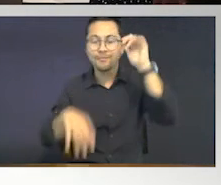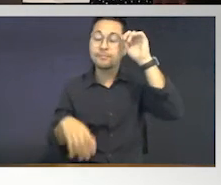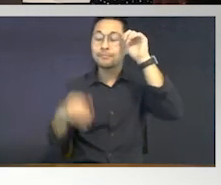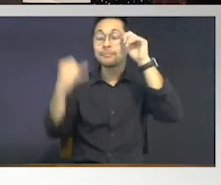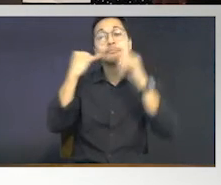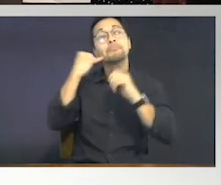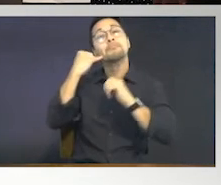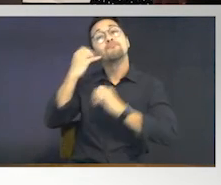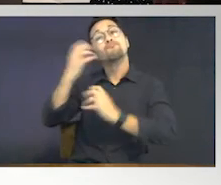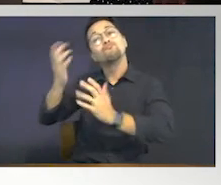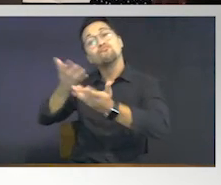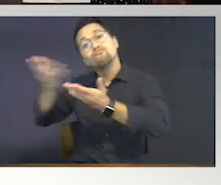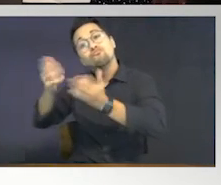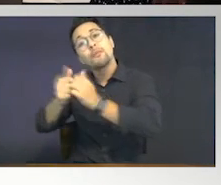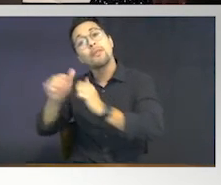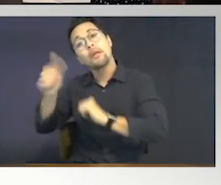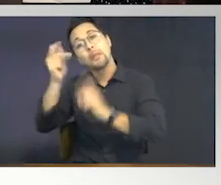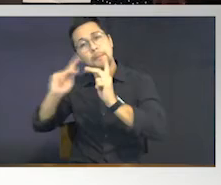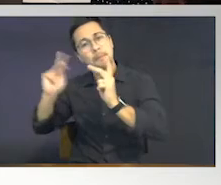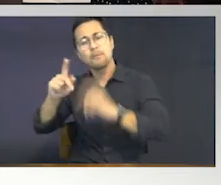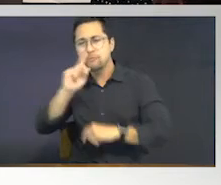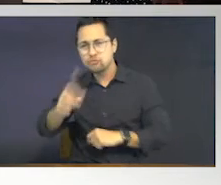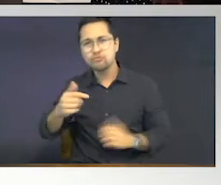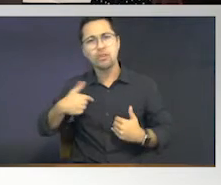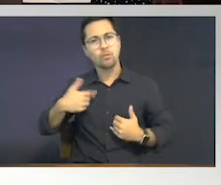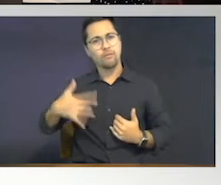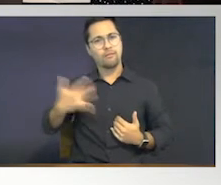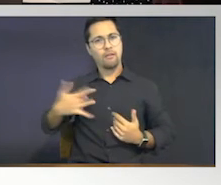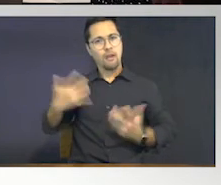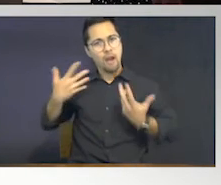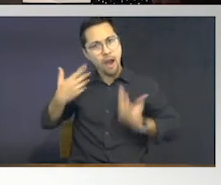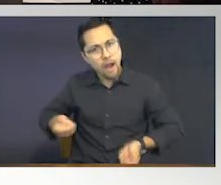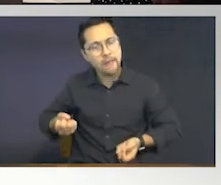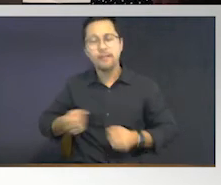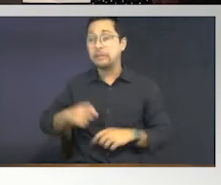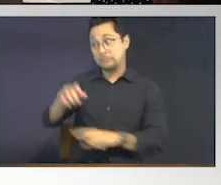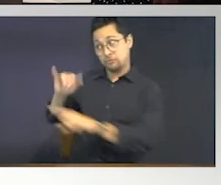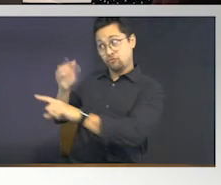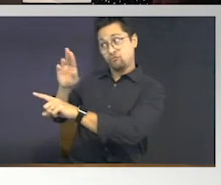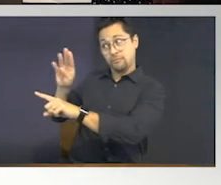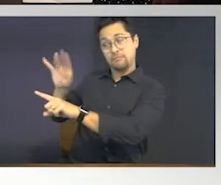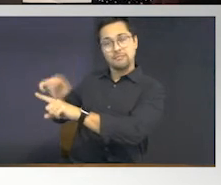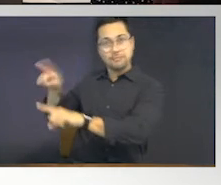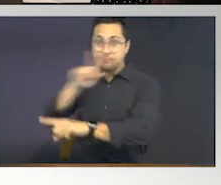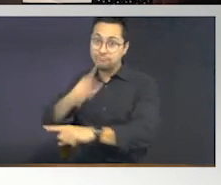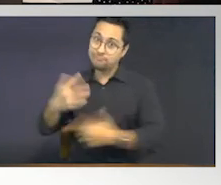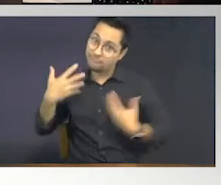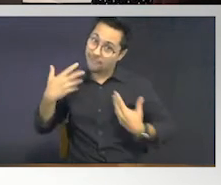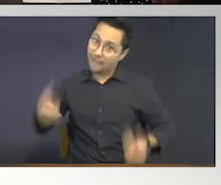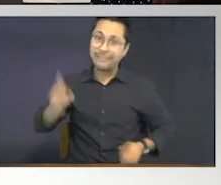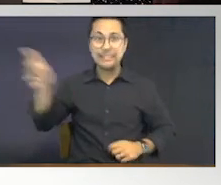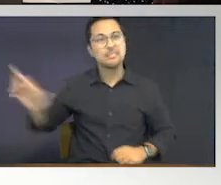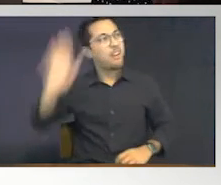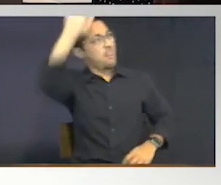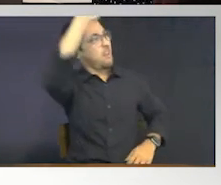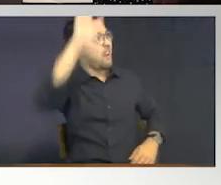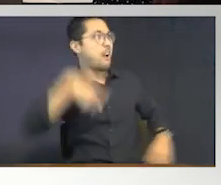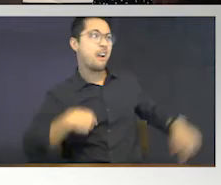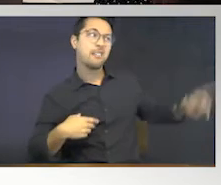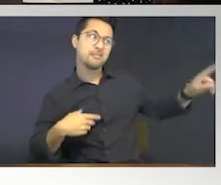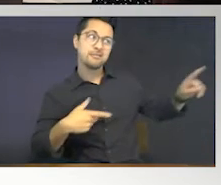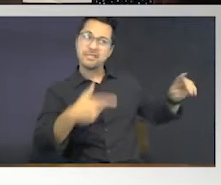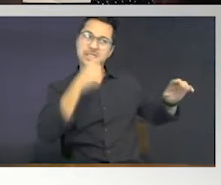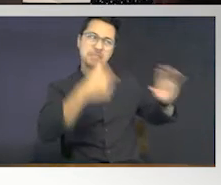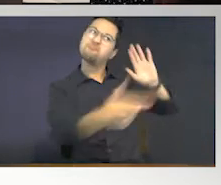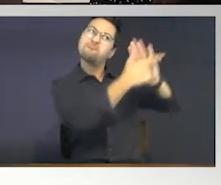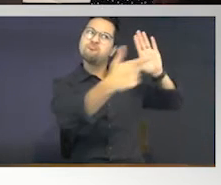others, we want to make sure that we feel confident with their communication. I can tell you Jeremy was pretty confident when he put his hand up and said it was, against